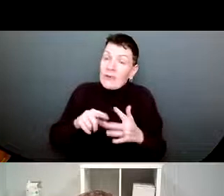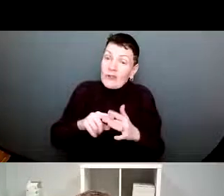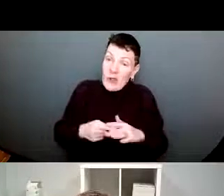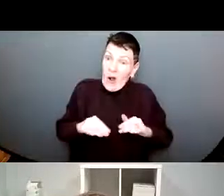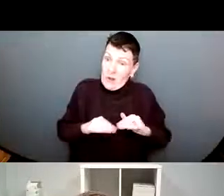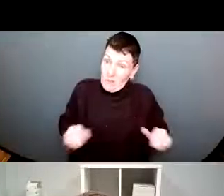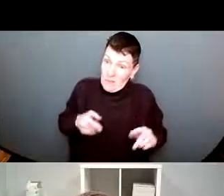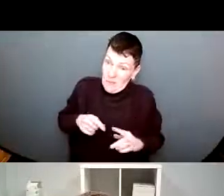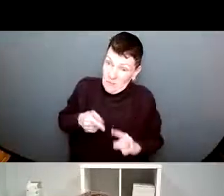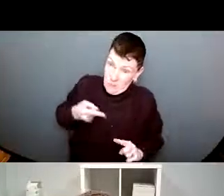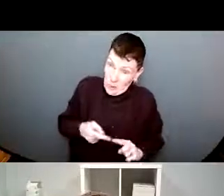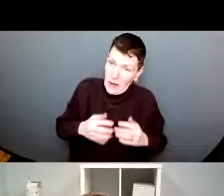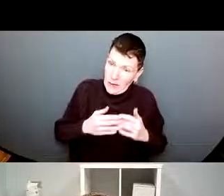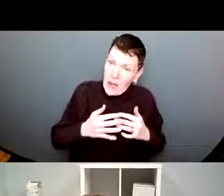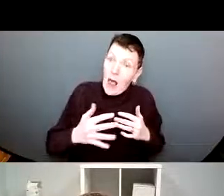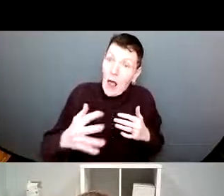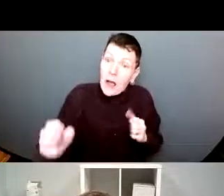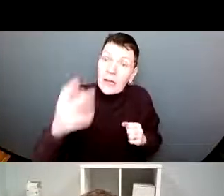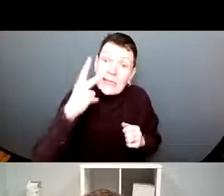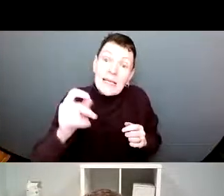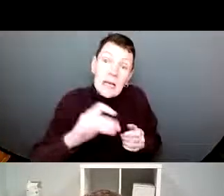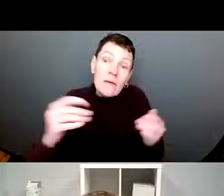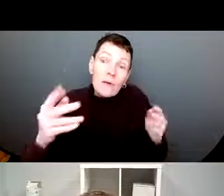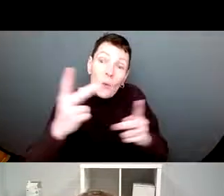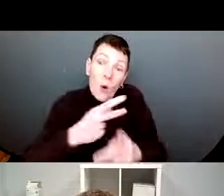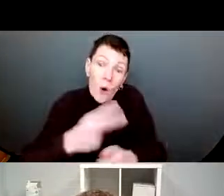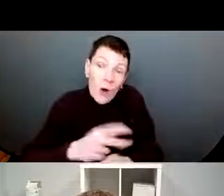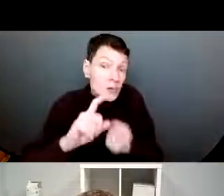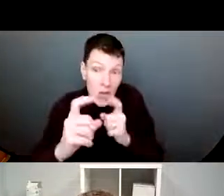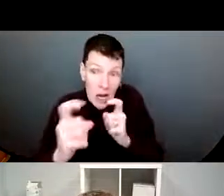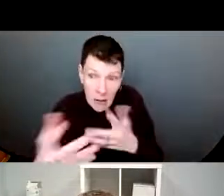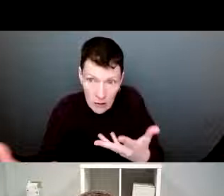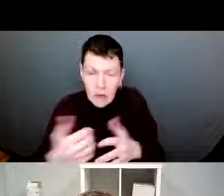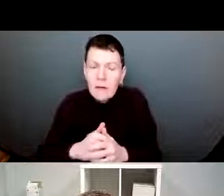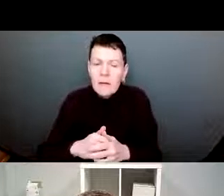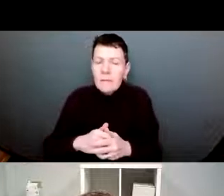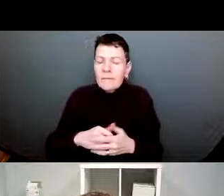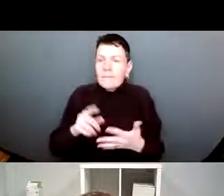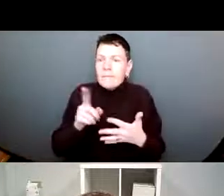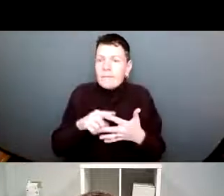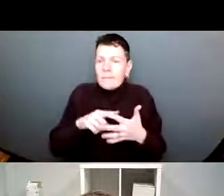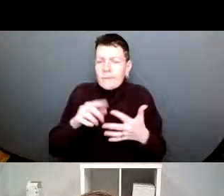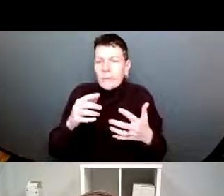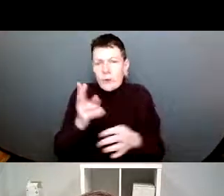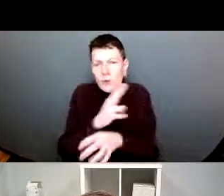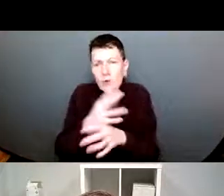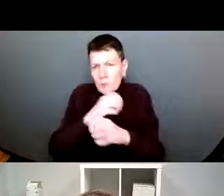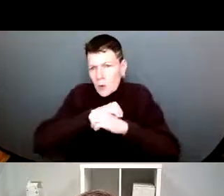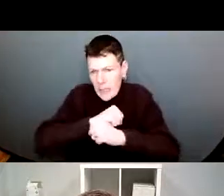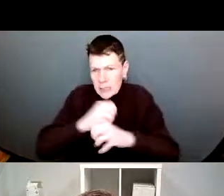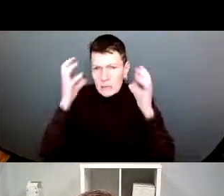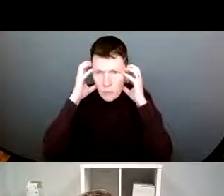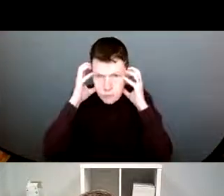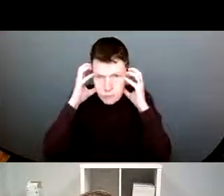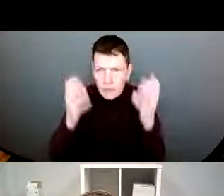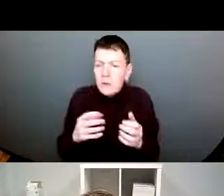change further down the road. The second thing is to wear protective hearing gear. Now, sometimes it's not enough